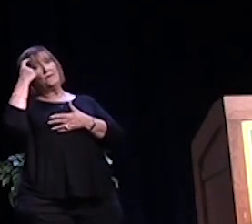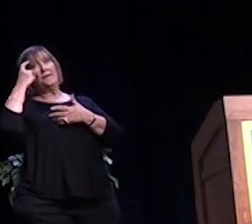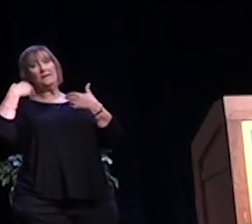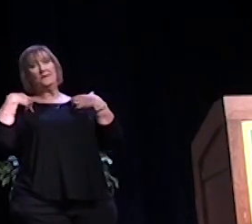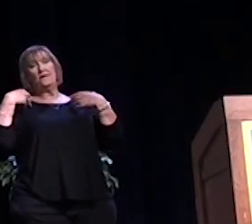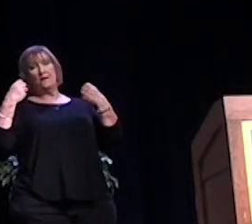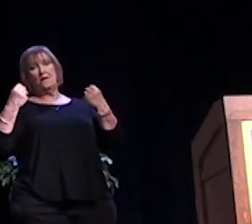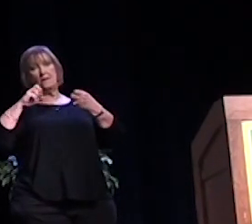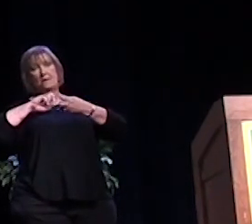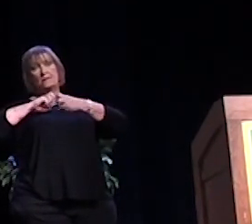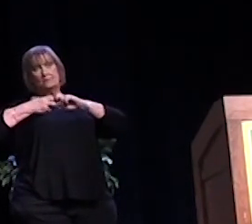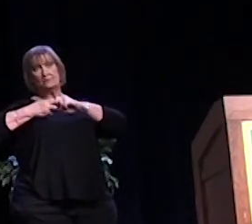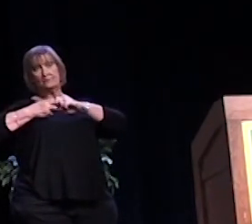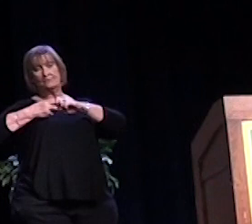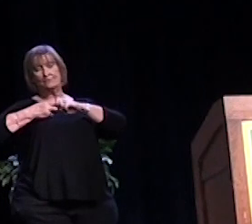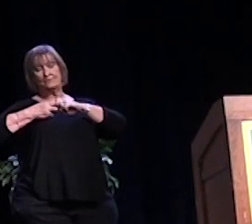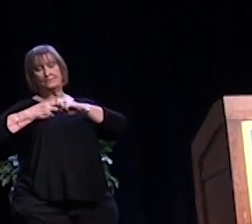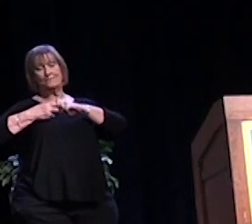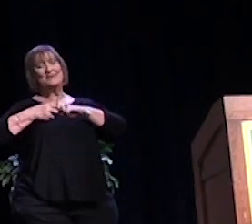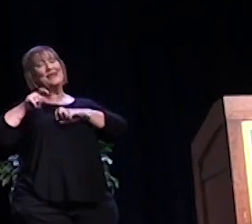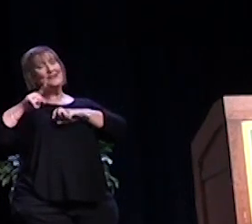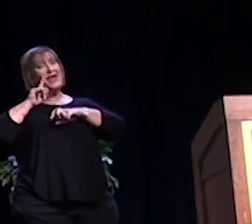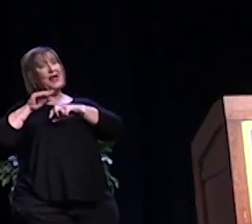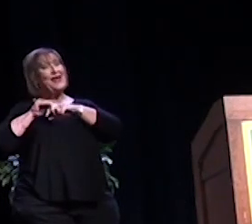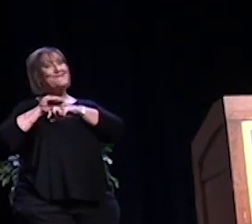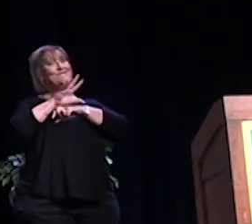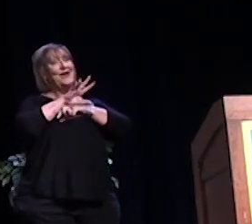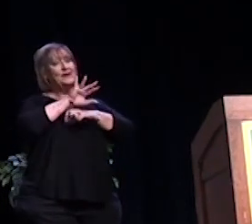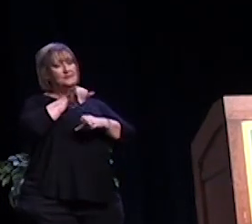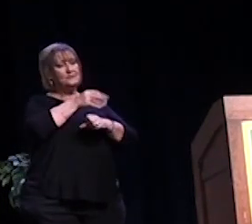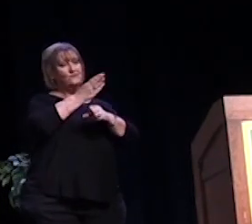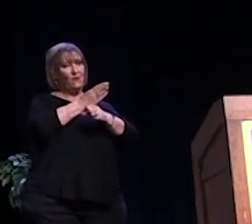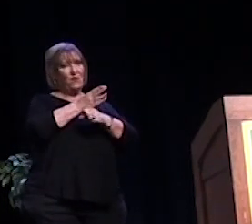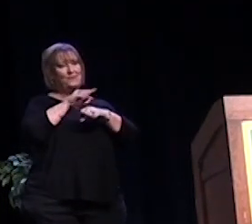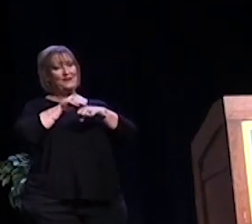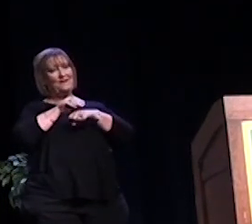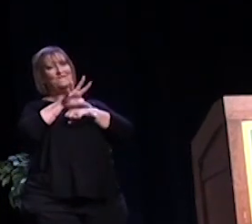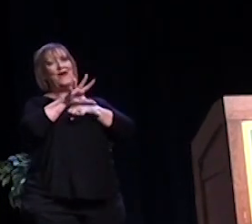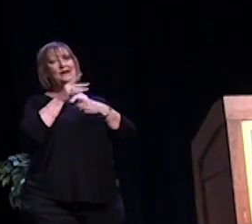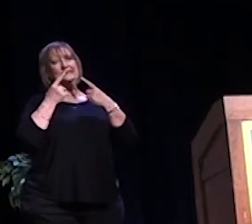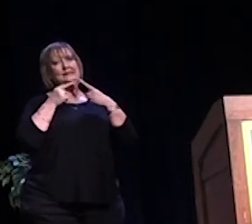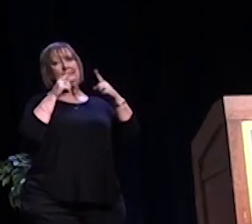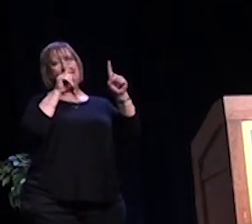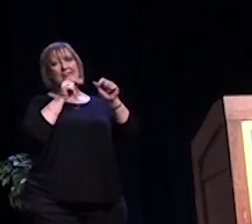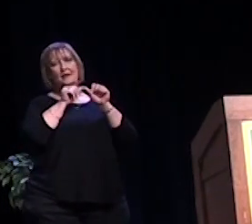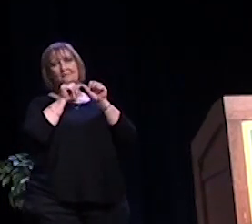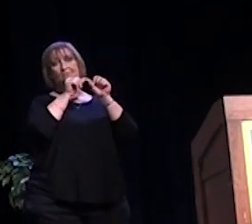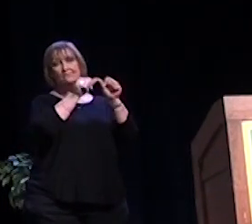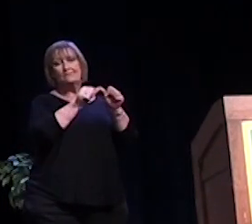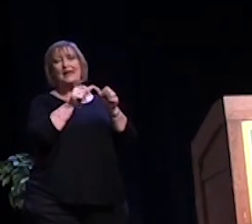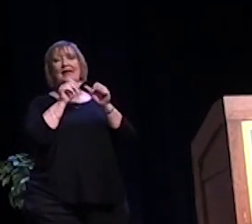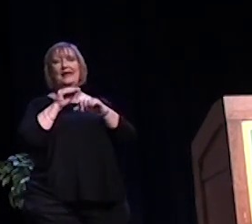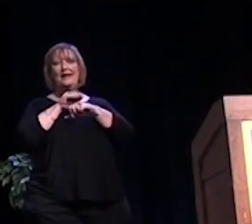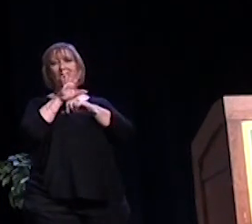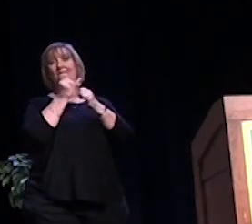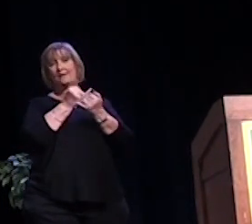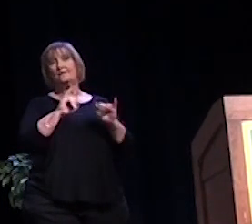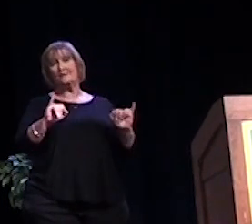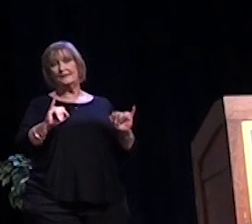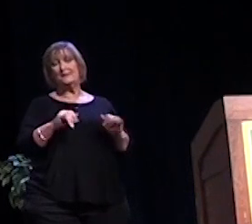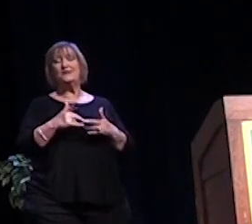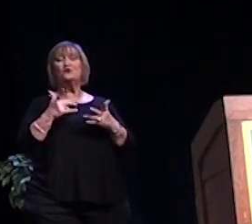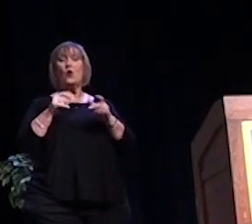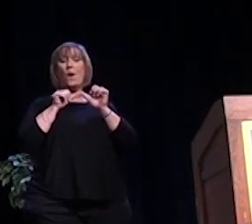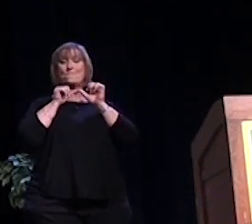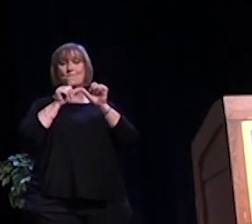But it is also not limited to providing that housing. Permanent supportive housing, the key to